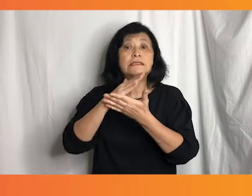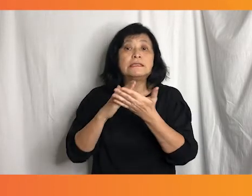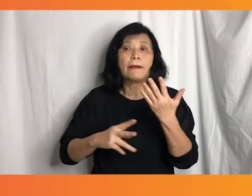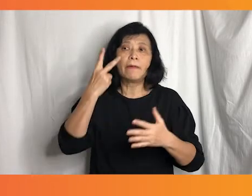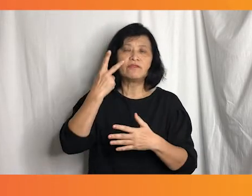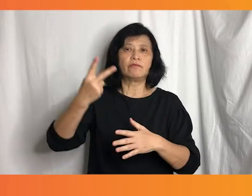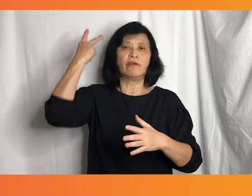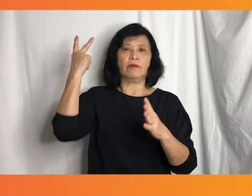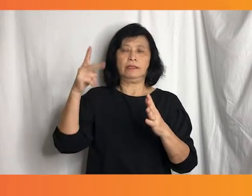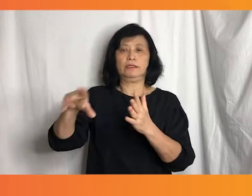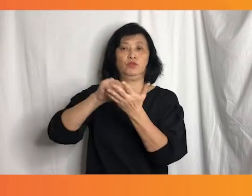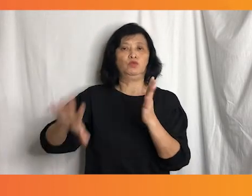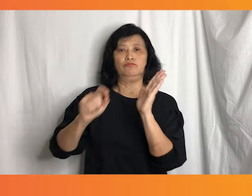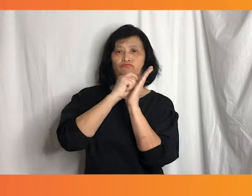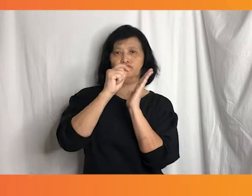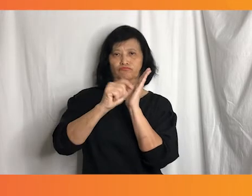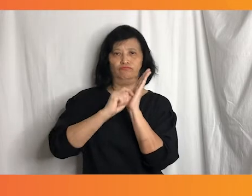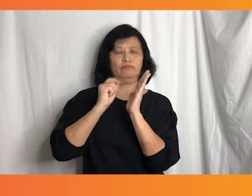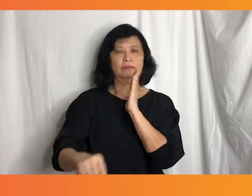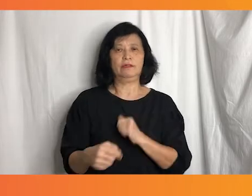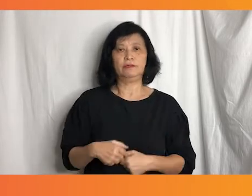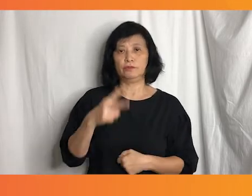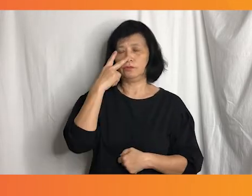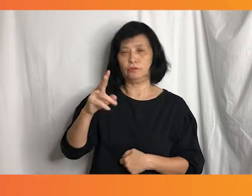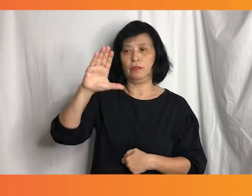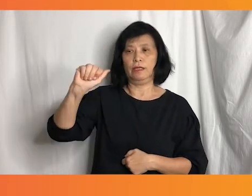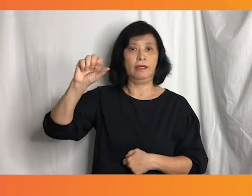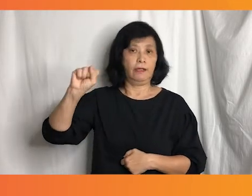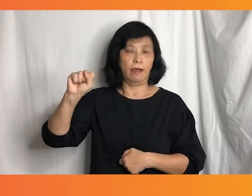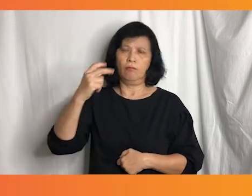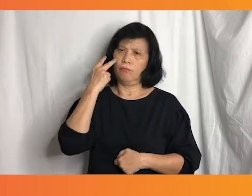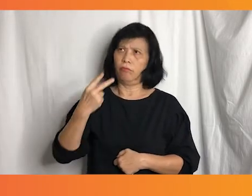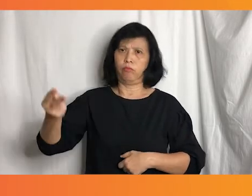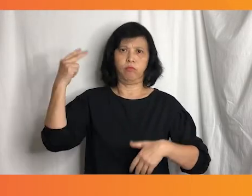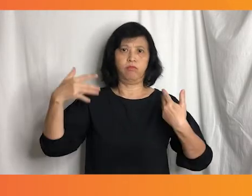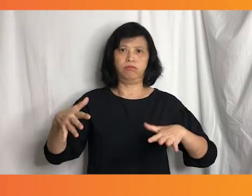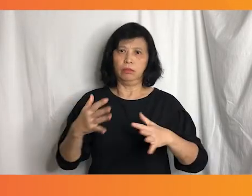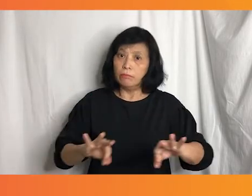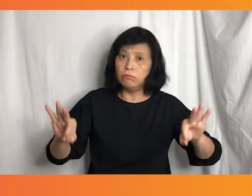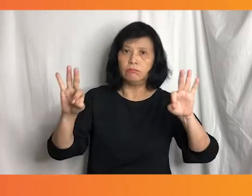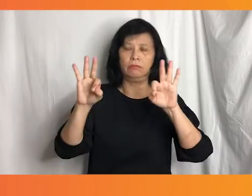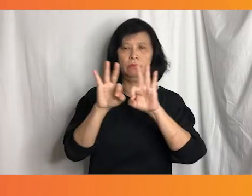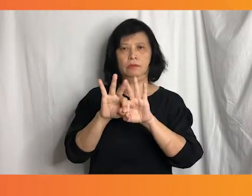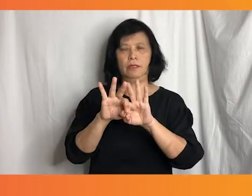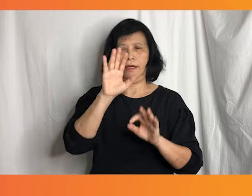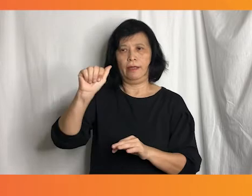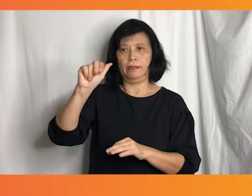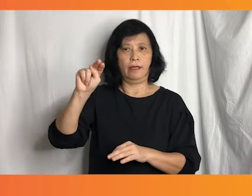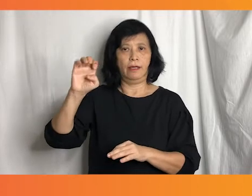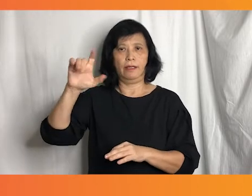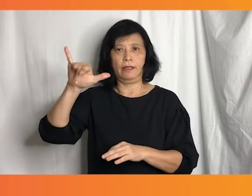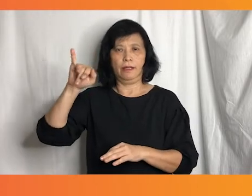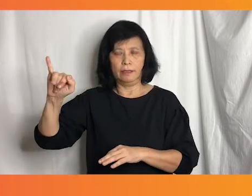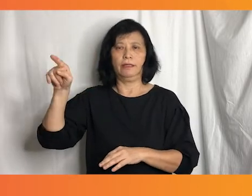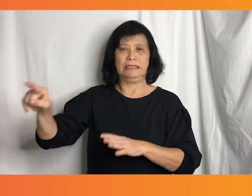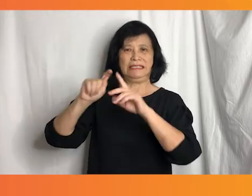share with you some of the reflections that the students write. So as what you know, in CAS, reflections is important. So Annalie,